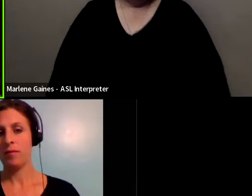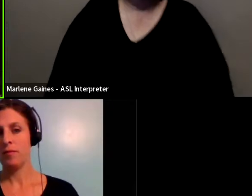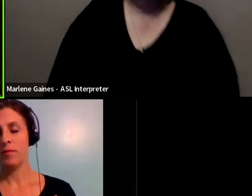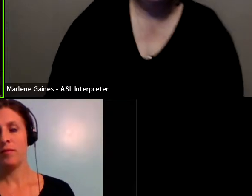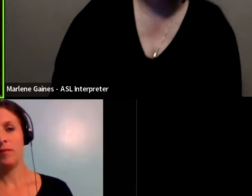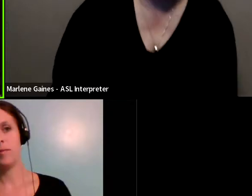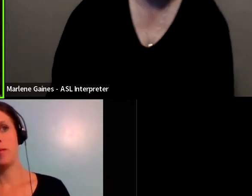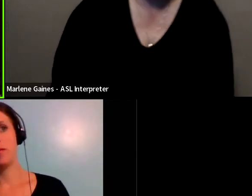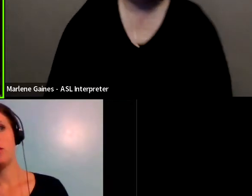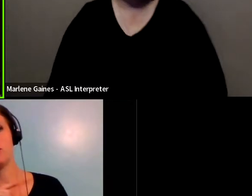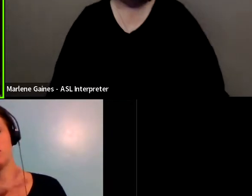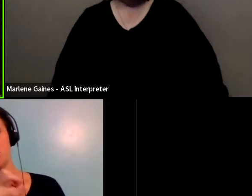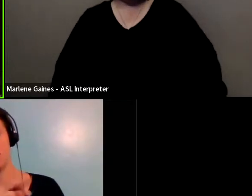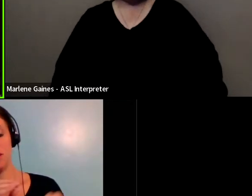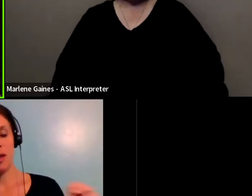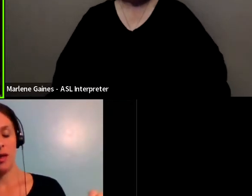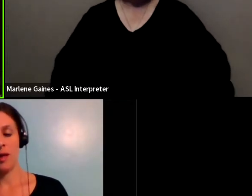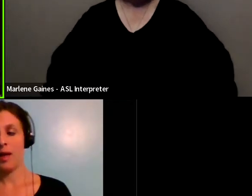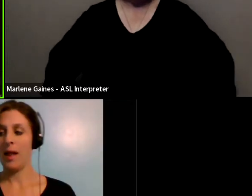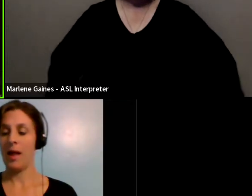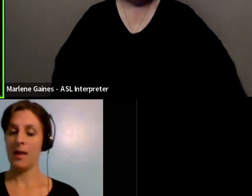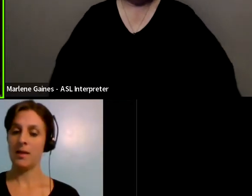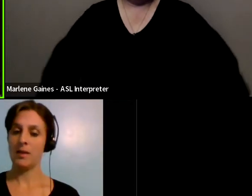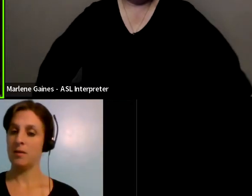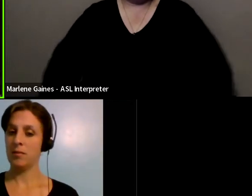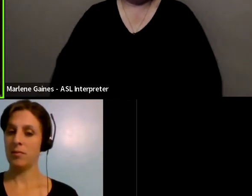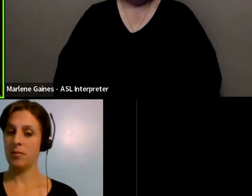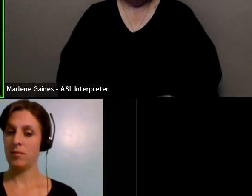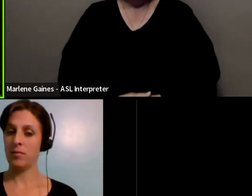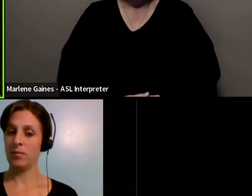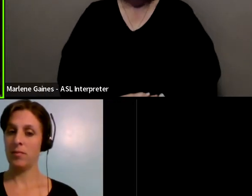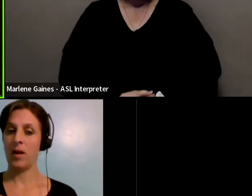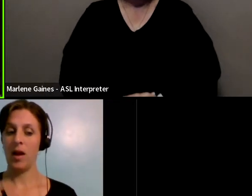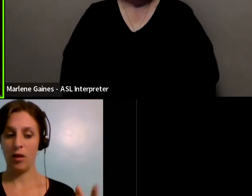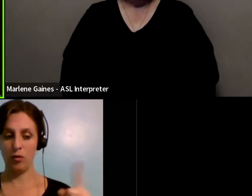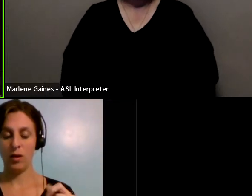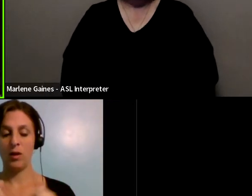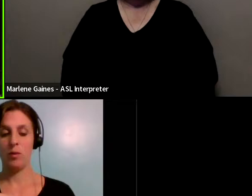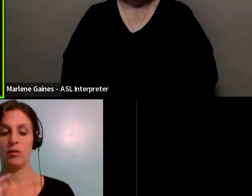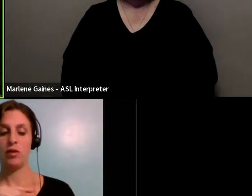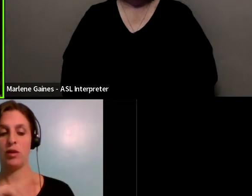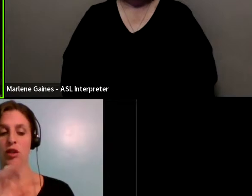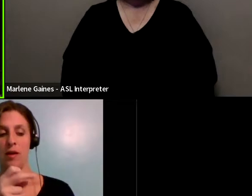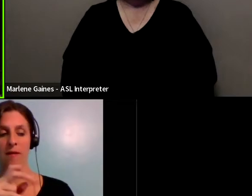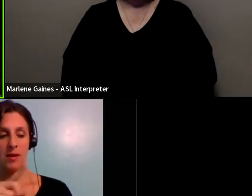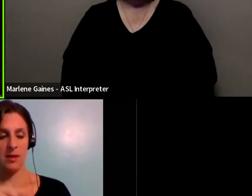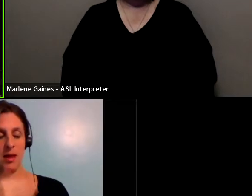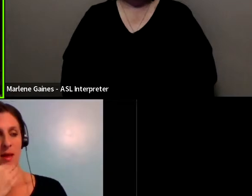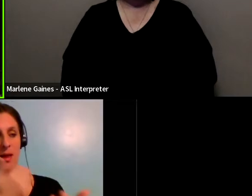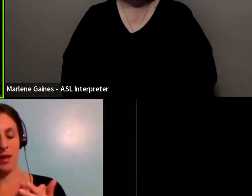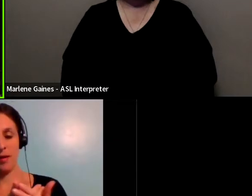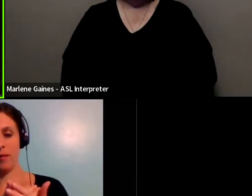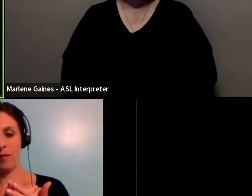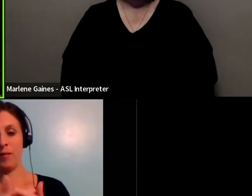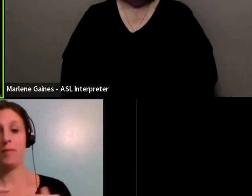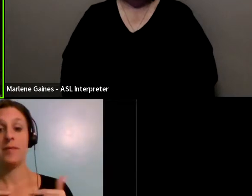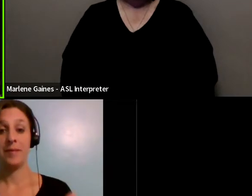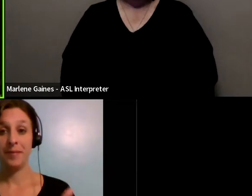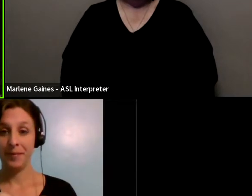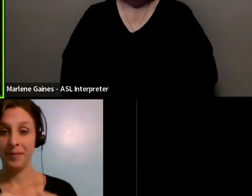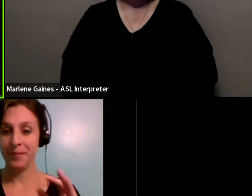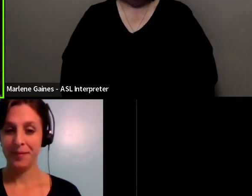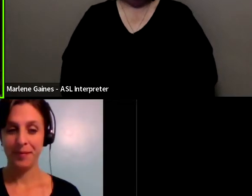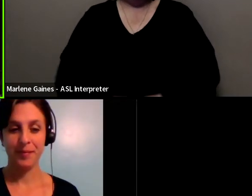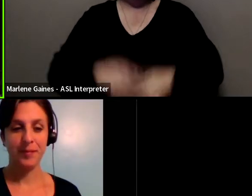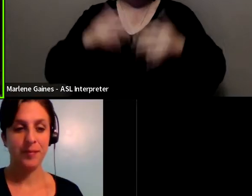Trustee Jacobson, None. trustee Land. None. And I agree with trustee Chavez. Thank you. Okay, I'd